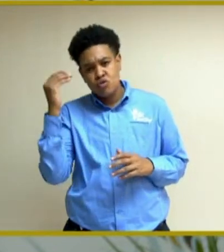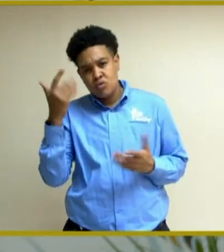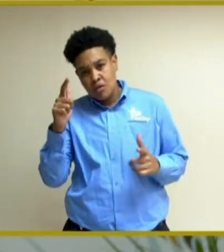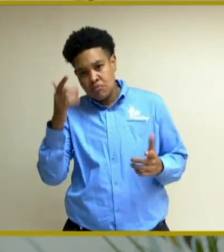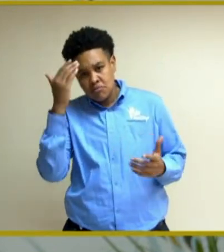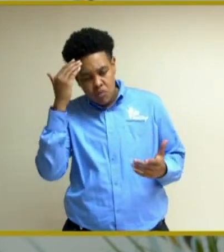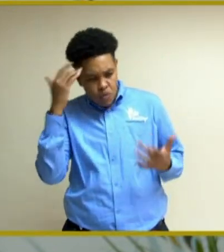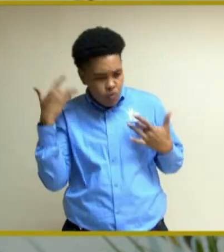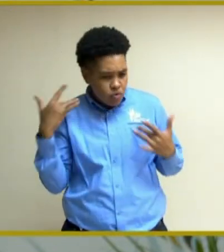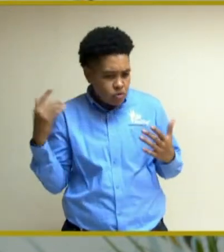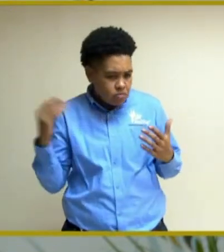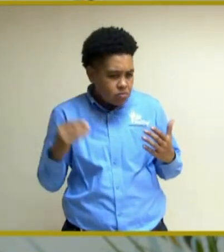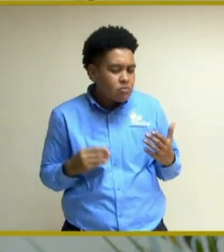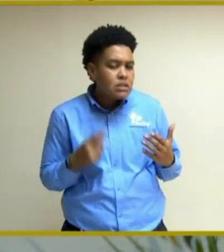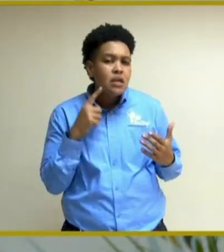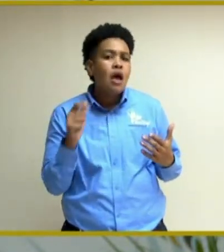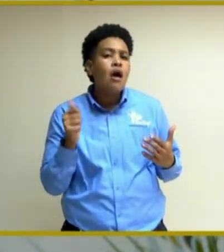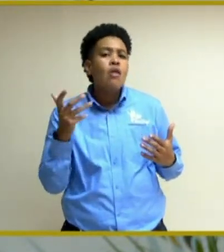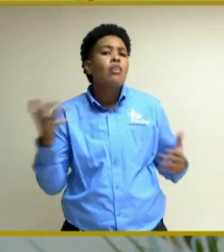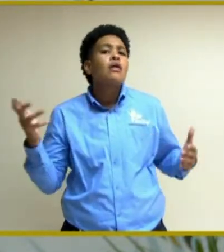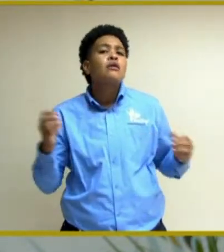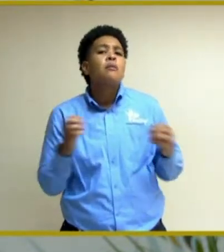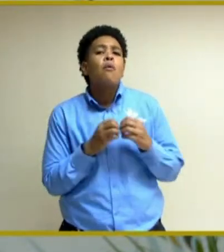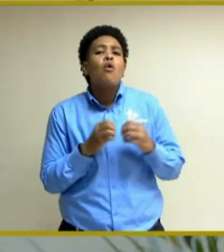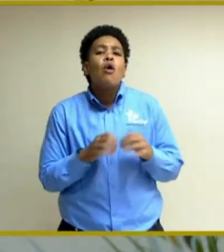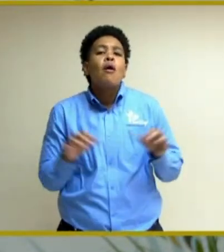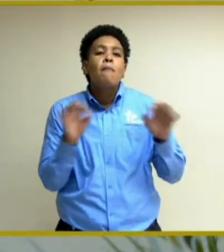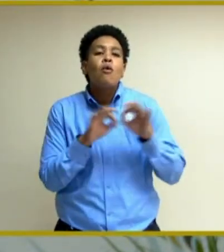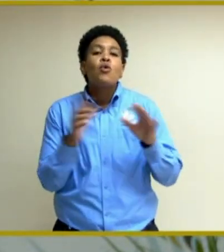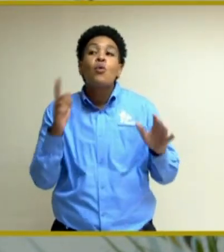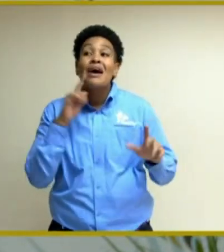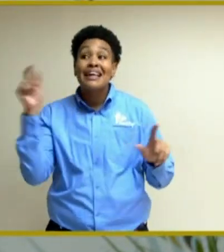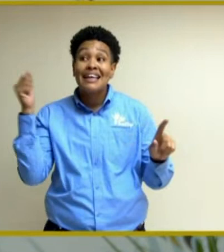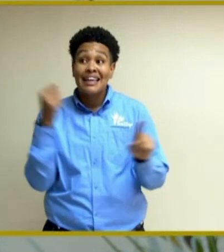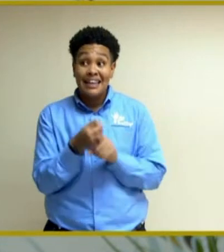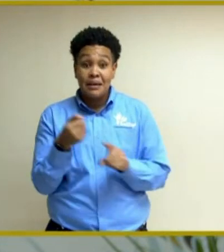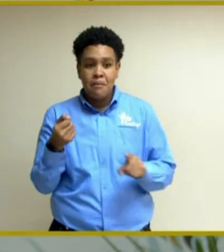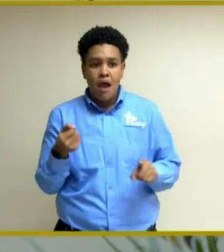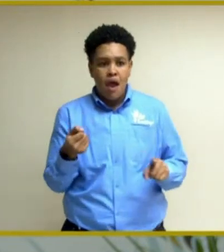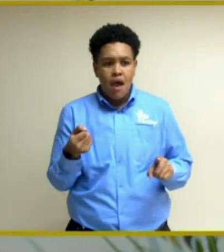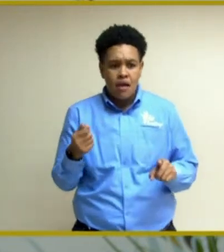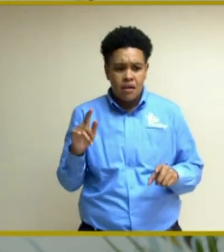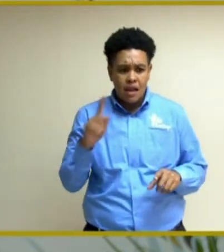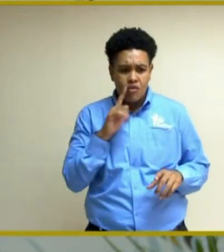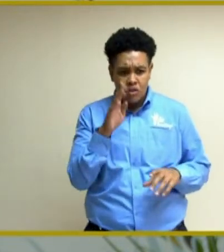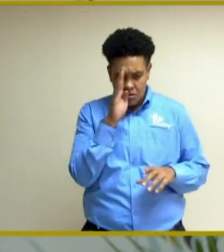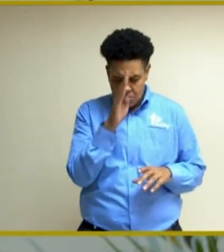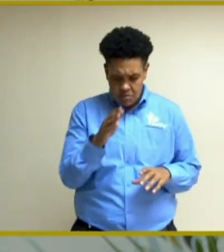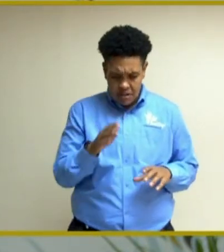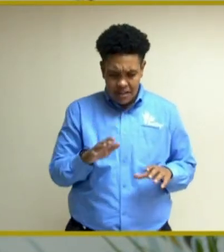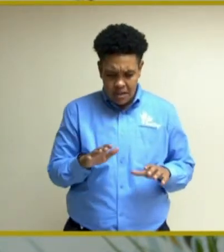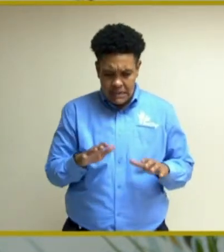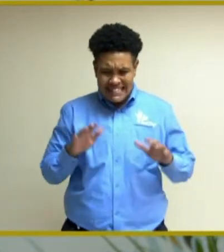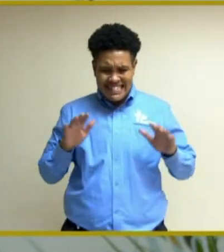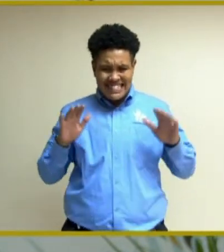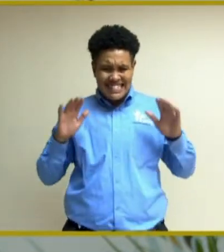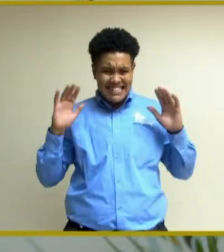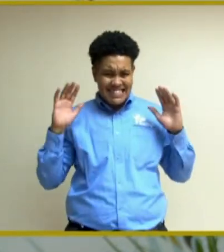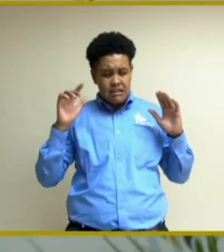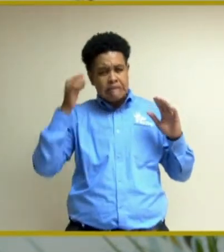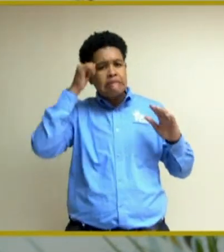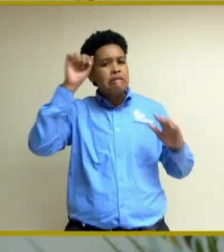say other things, more importantly, that the side effects that tend to dominate the pushback or the objection